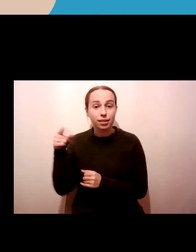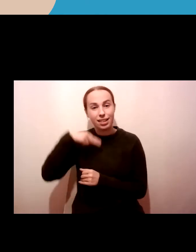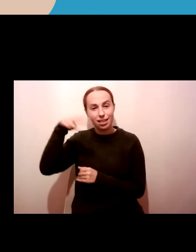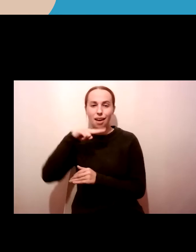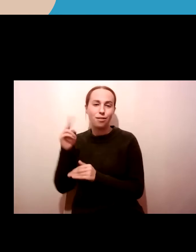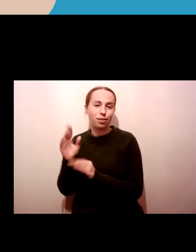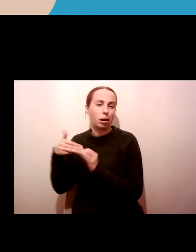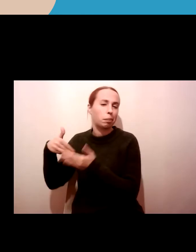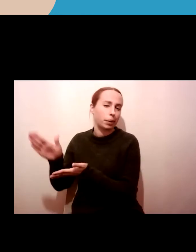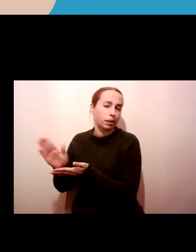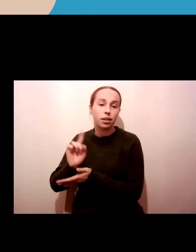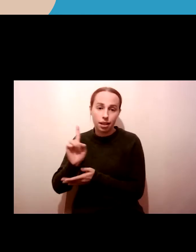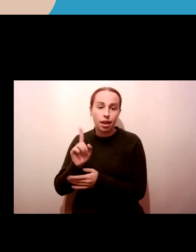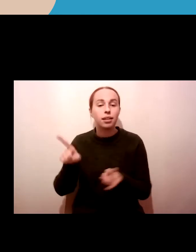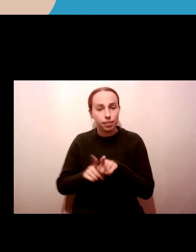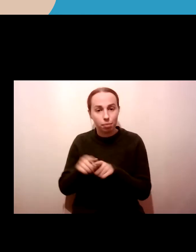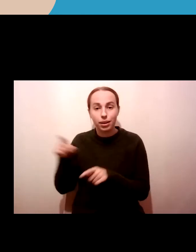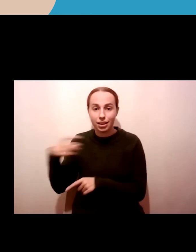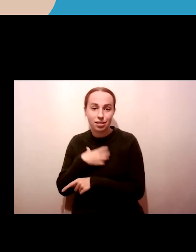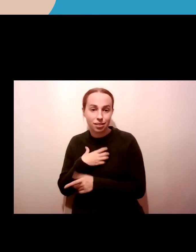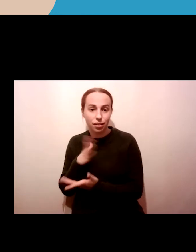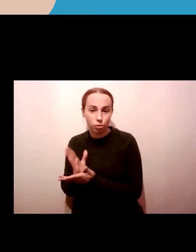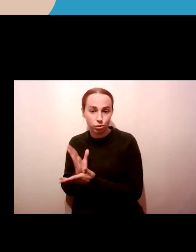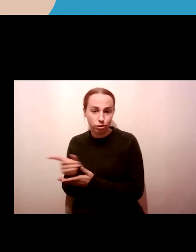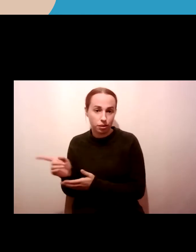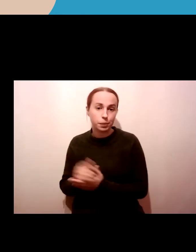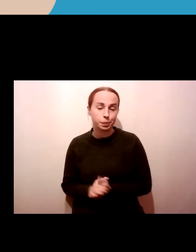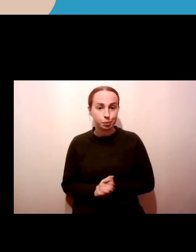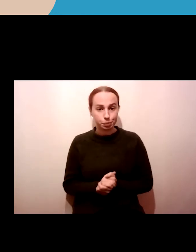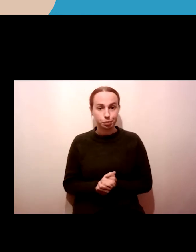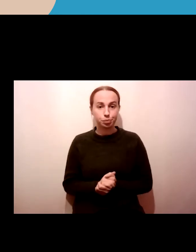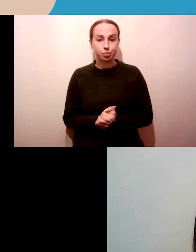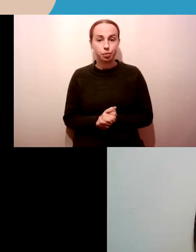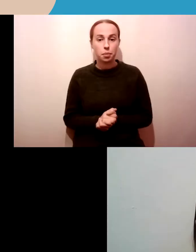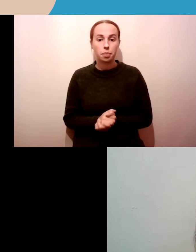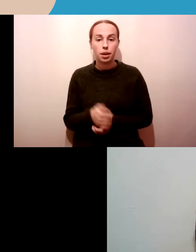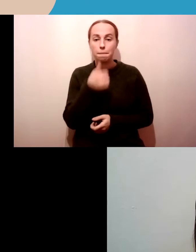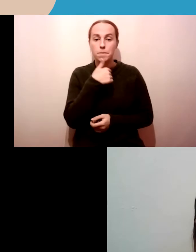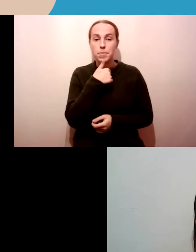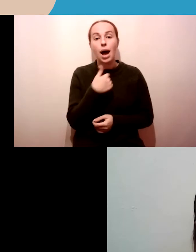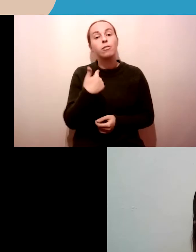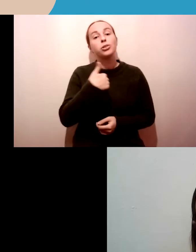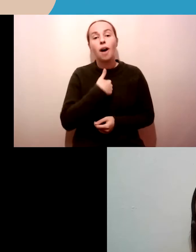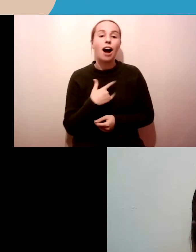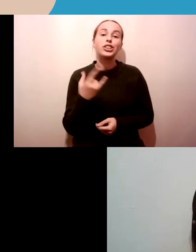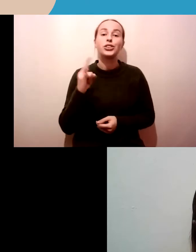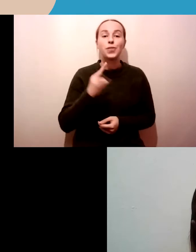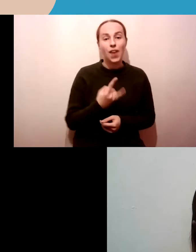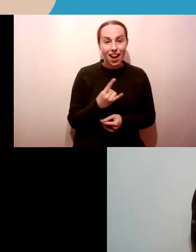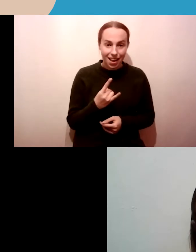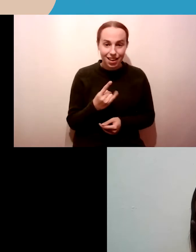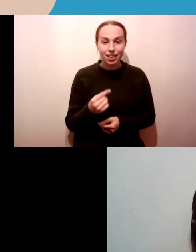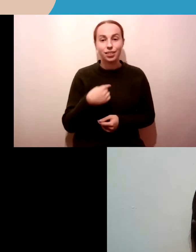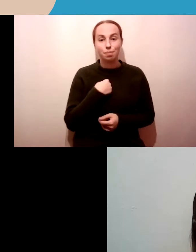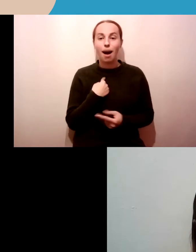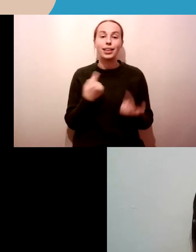but the role of parents remains very important throughout school. Let's model the situation. For example,